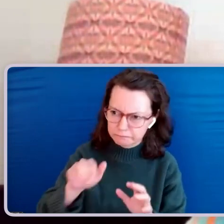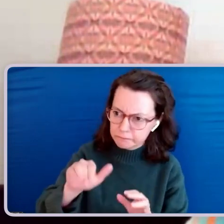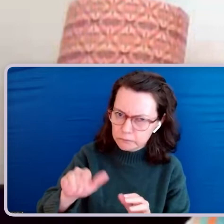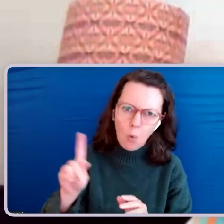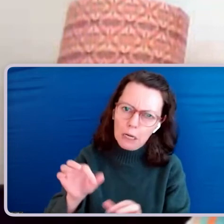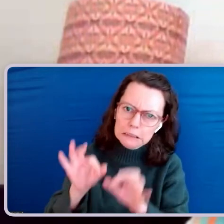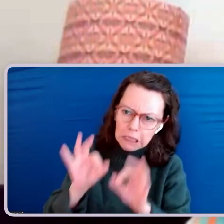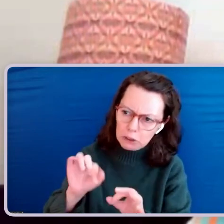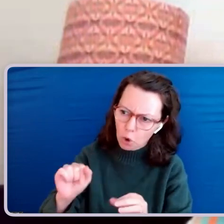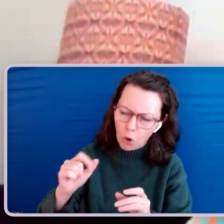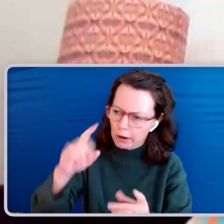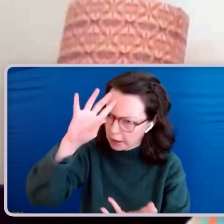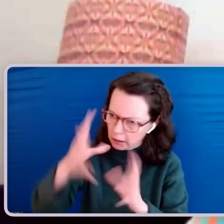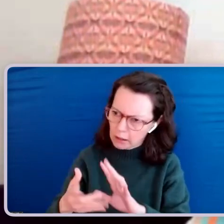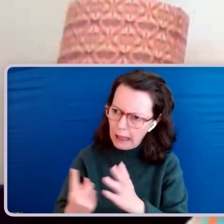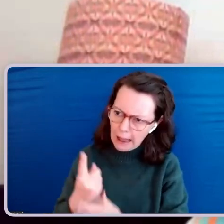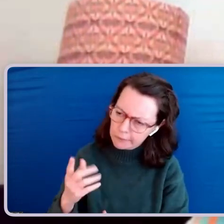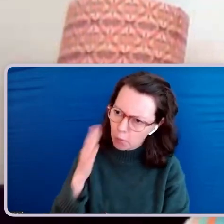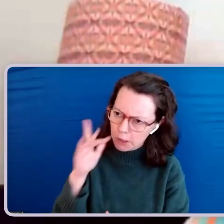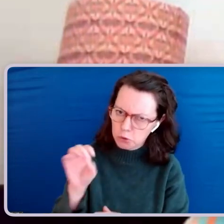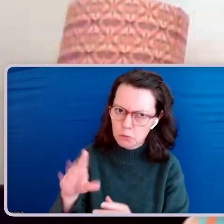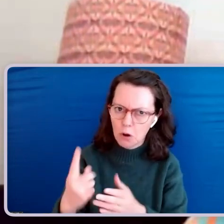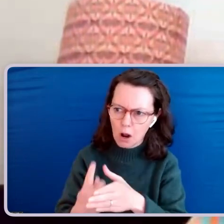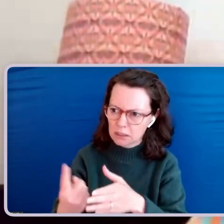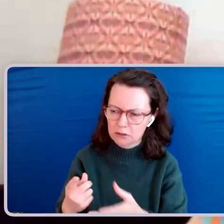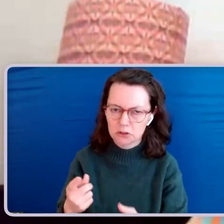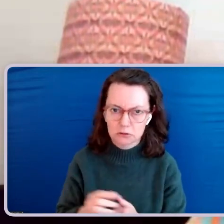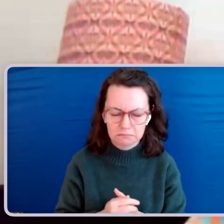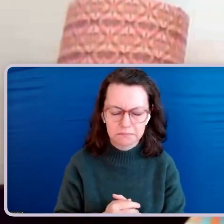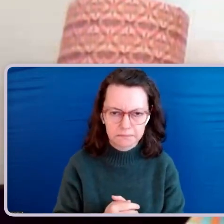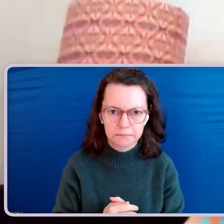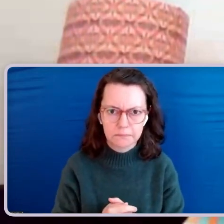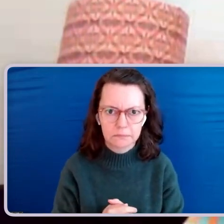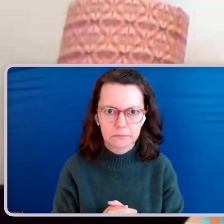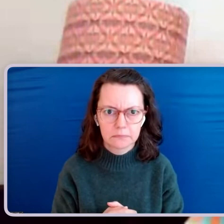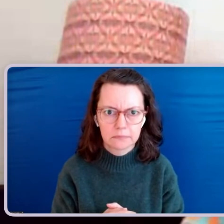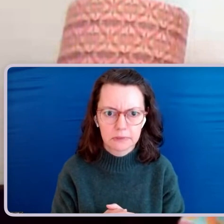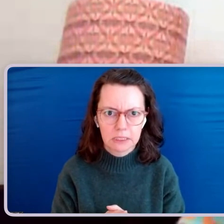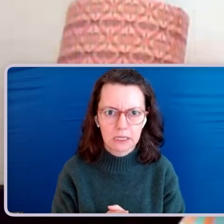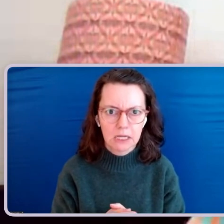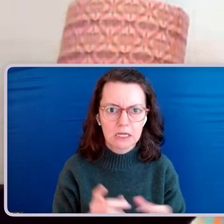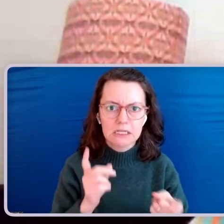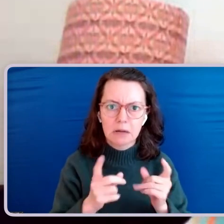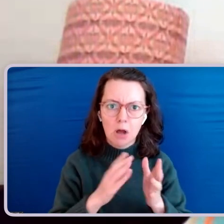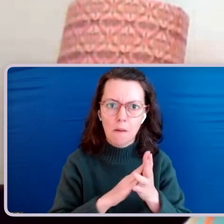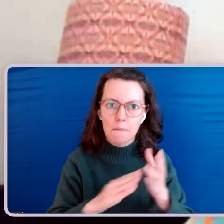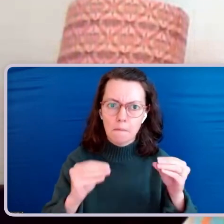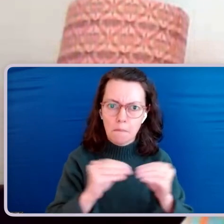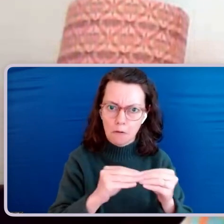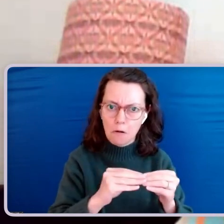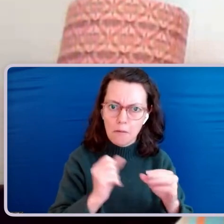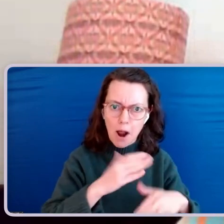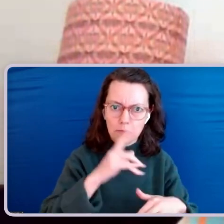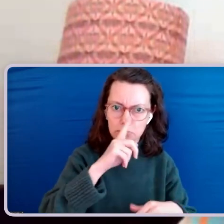isn't an understanding that some people even have that kind of a disability, and so they're